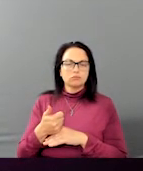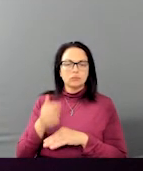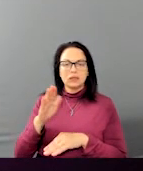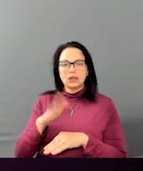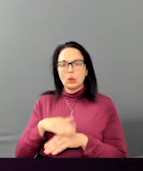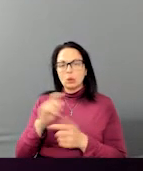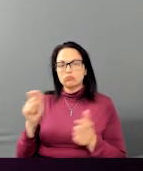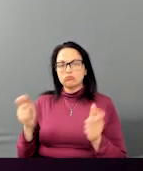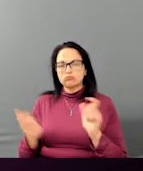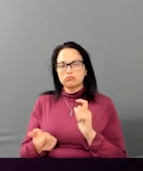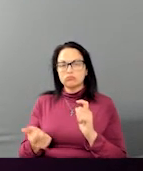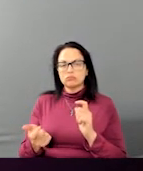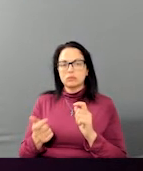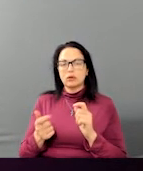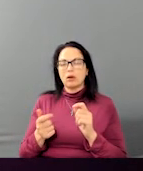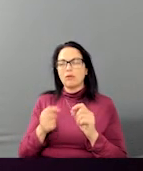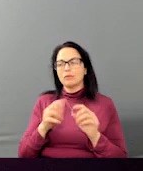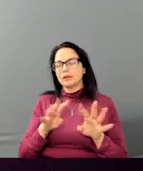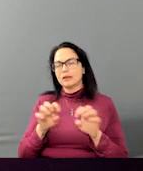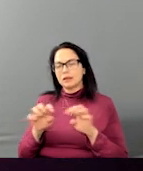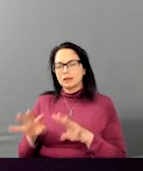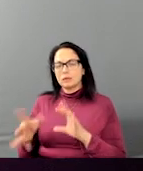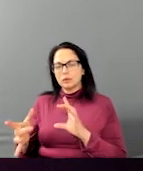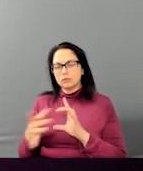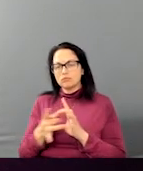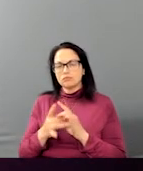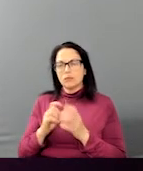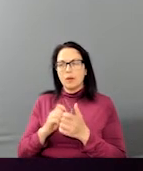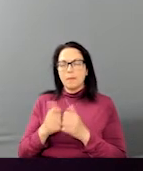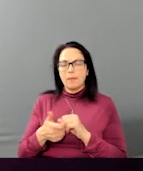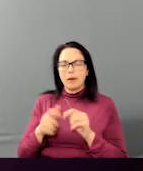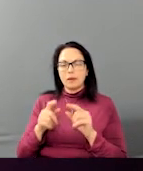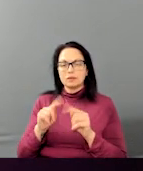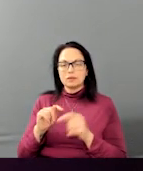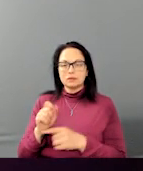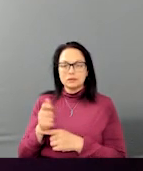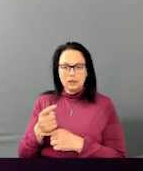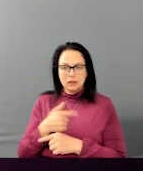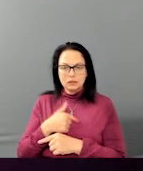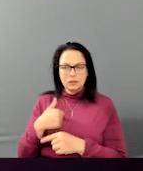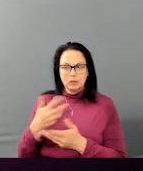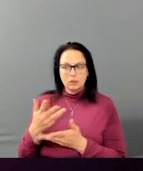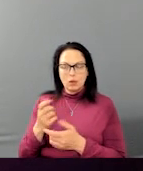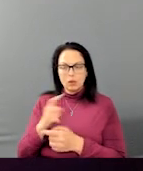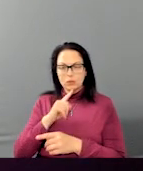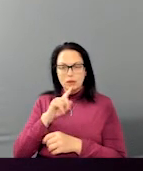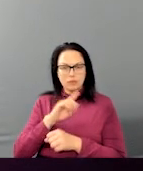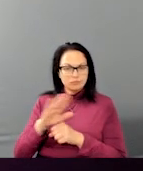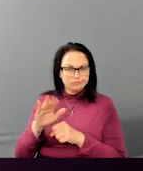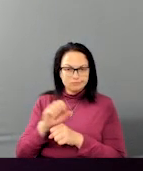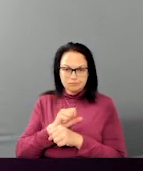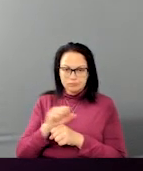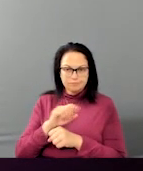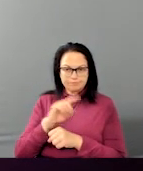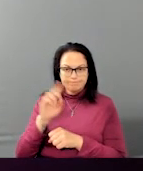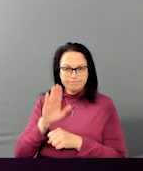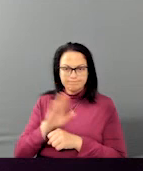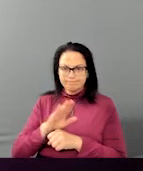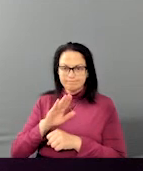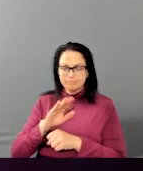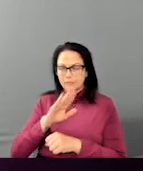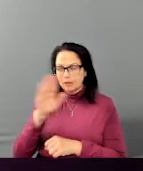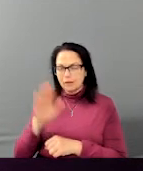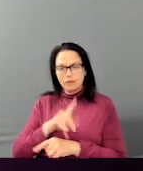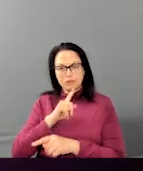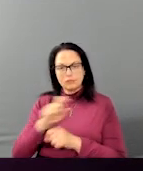change of the input component to pass the text that we want. So we never actually even have to run an event. We just